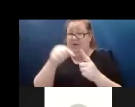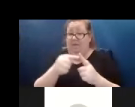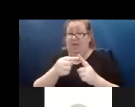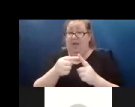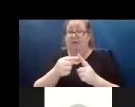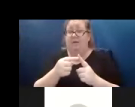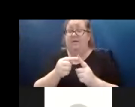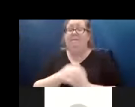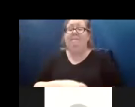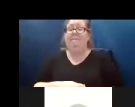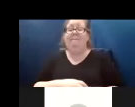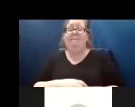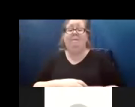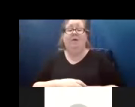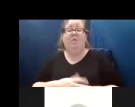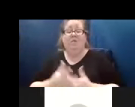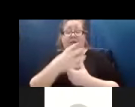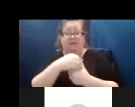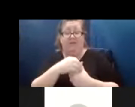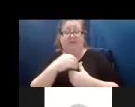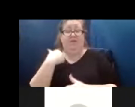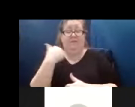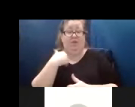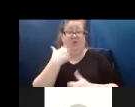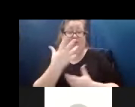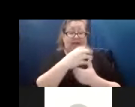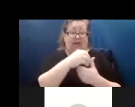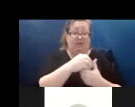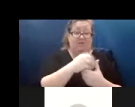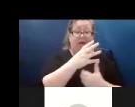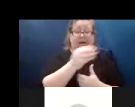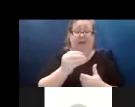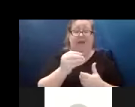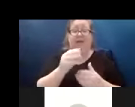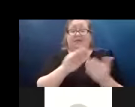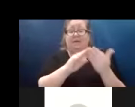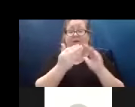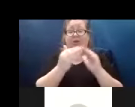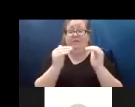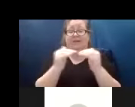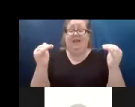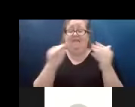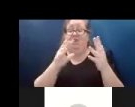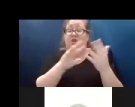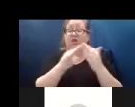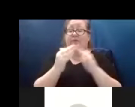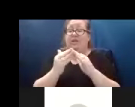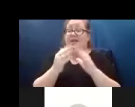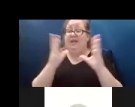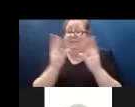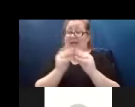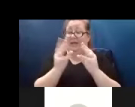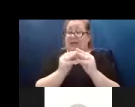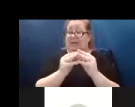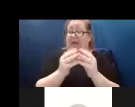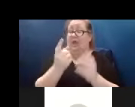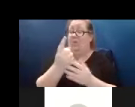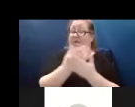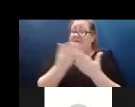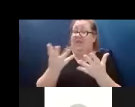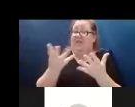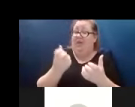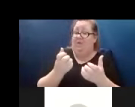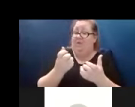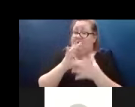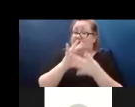undertaking some youth engagement, and then we'll be doing some municipal level community meetings. And one of the things I just wanted to reflect on, Deb, in